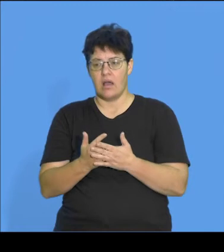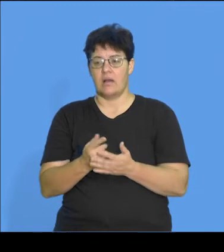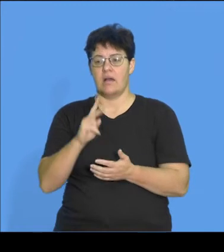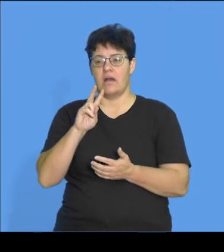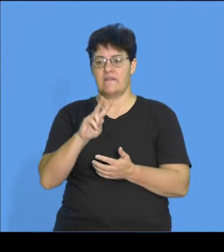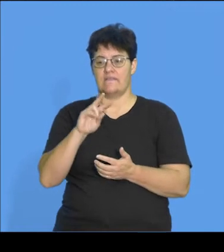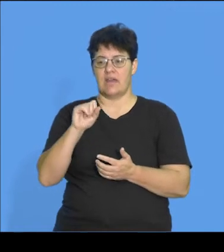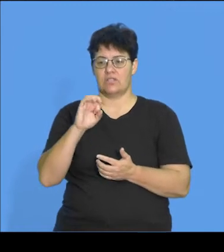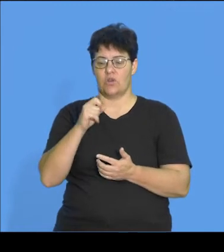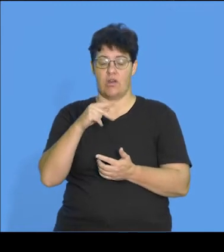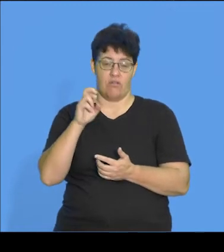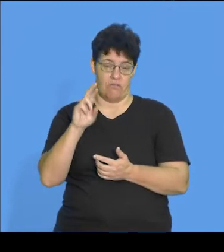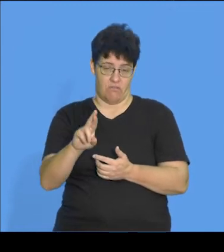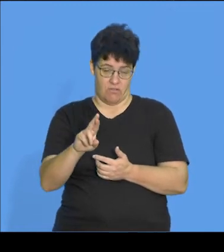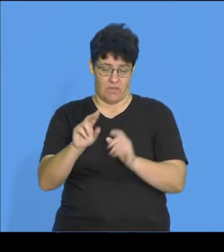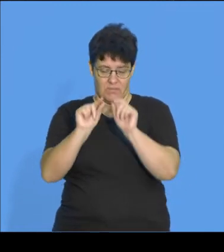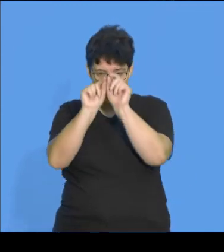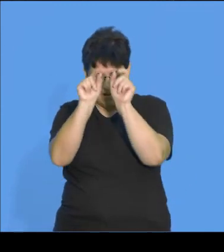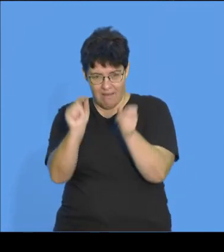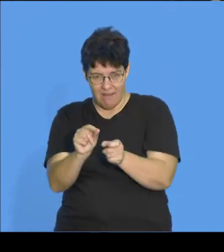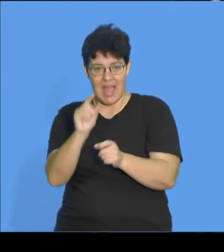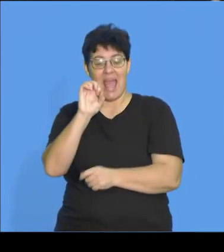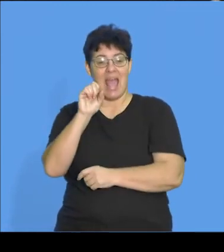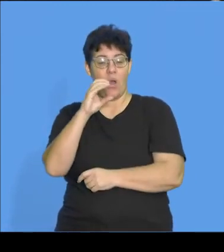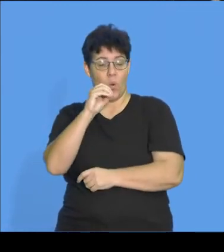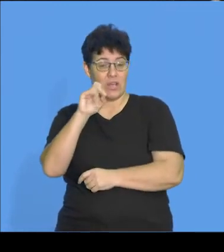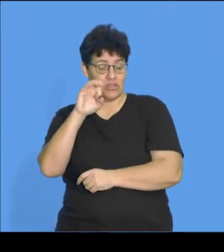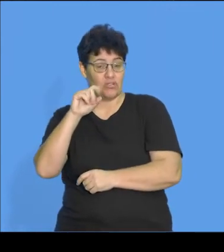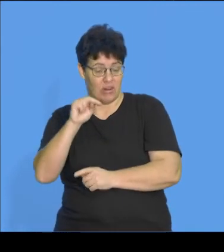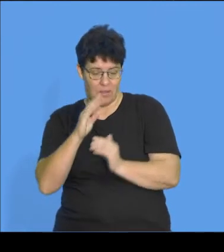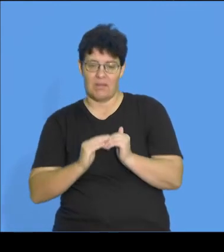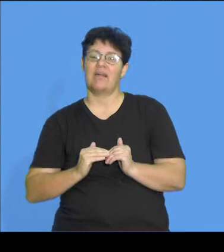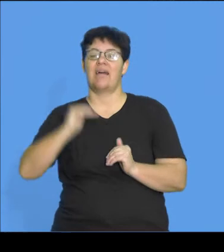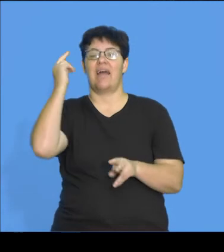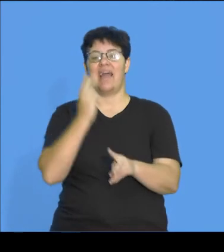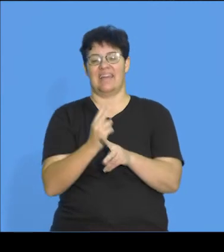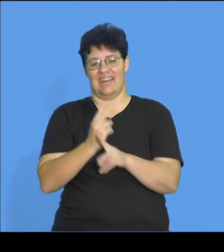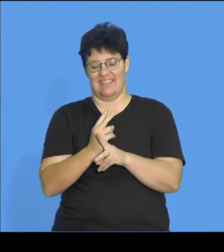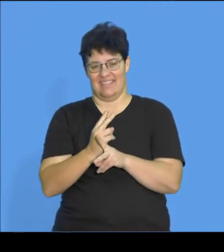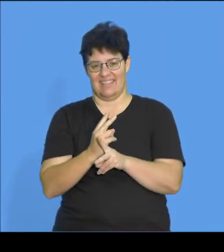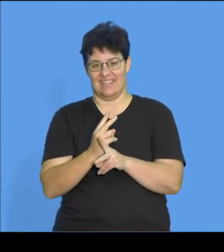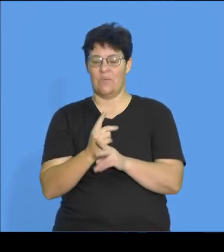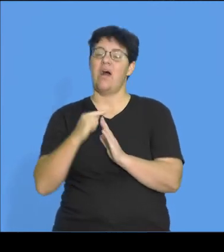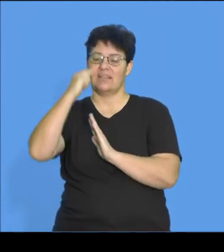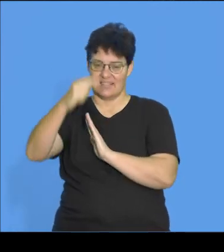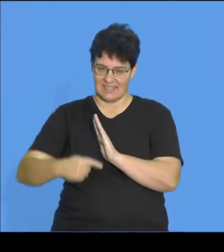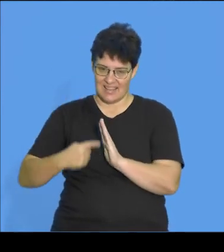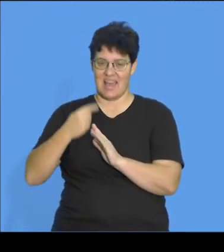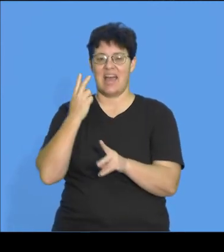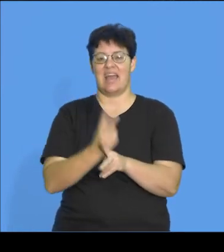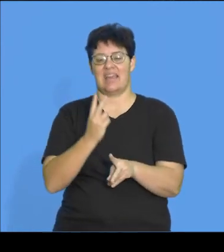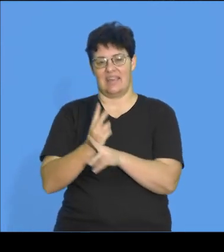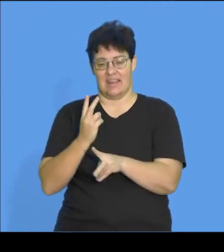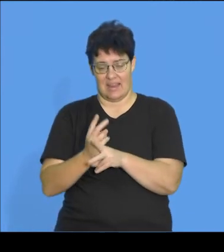so we see the level of estrogen, which is again increased by the ovary.